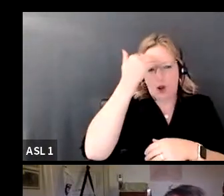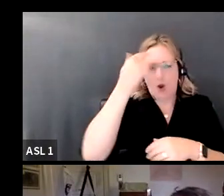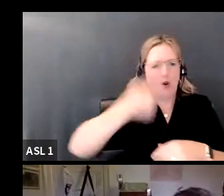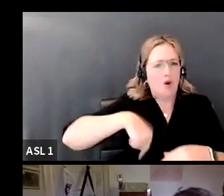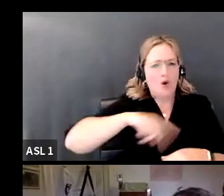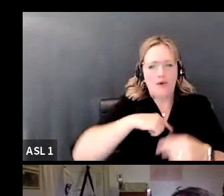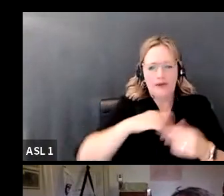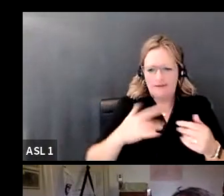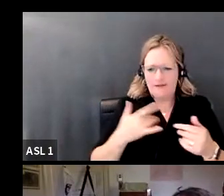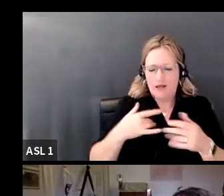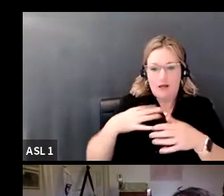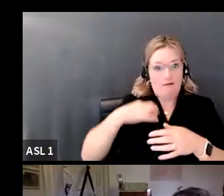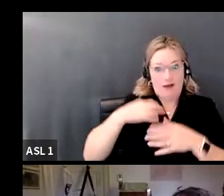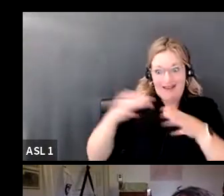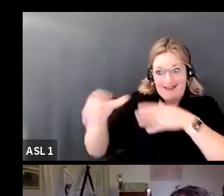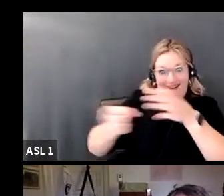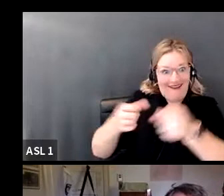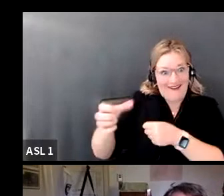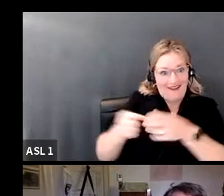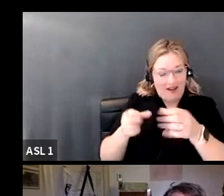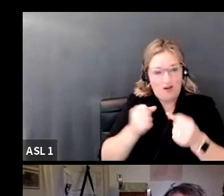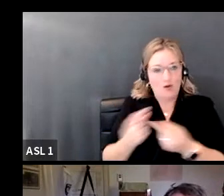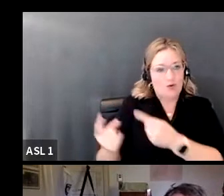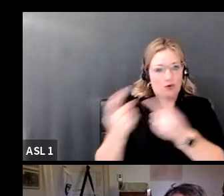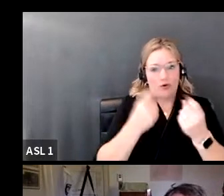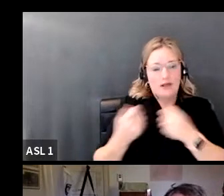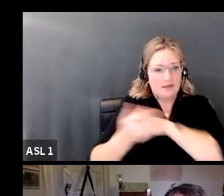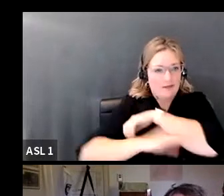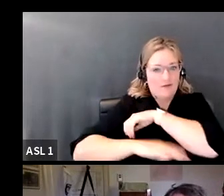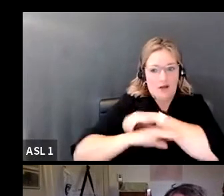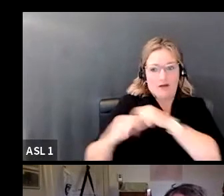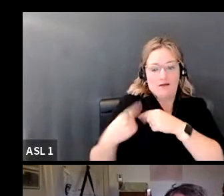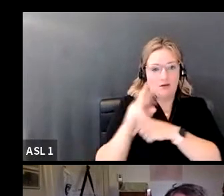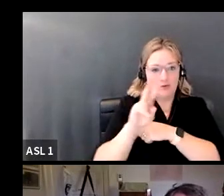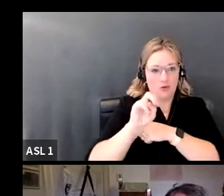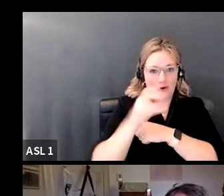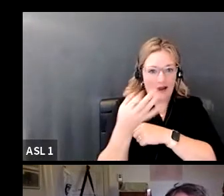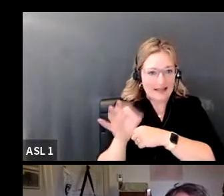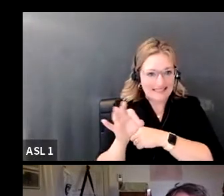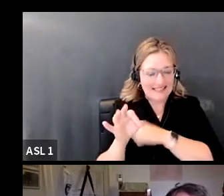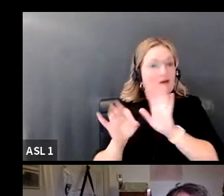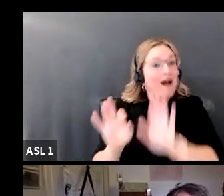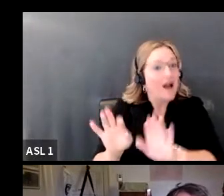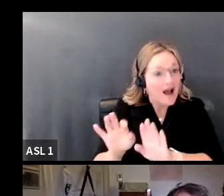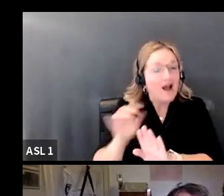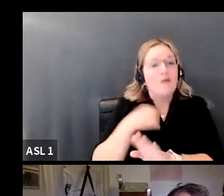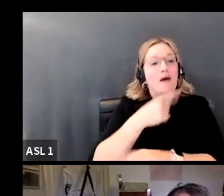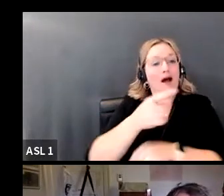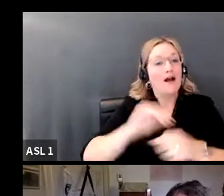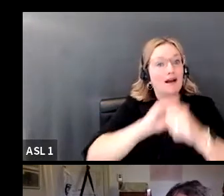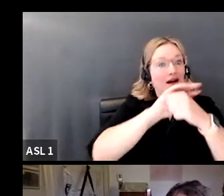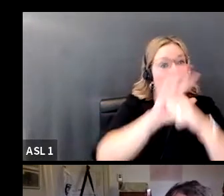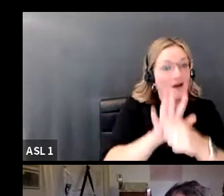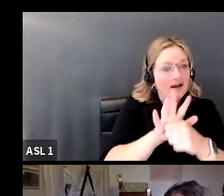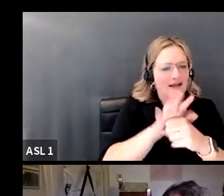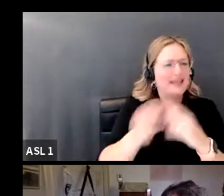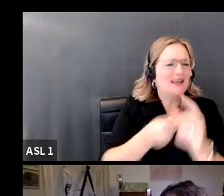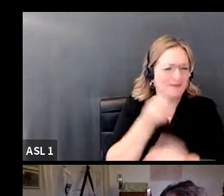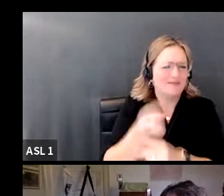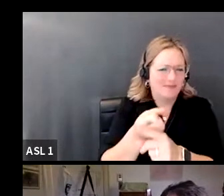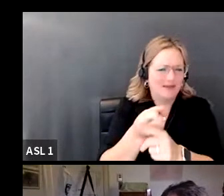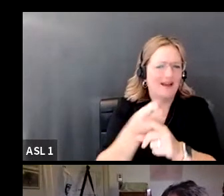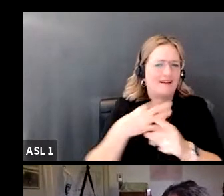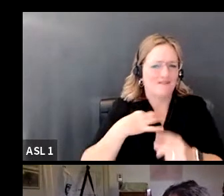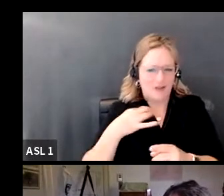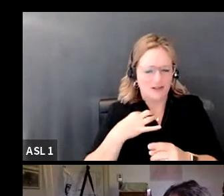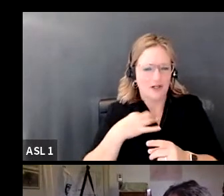for volunteers when they were approved in the fall of 2019 with the pandemic and its impact on volunteering we all requested